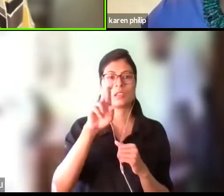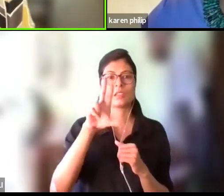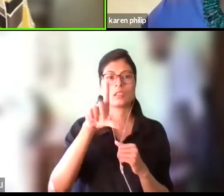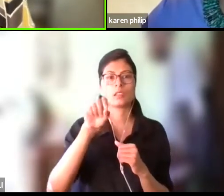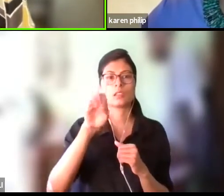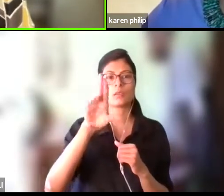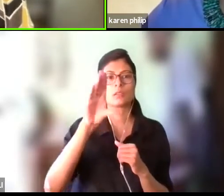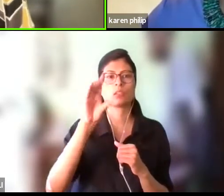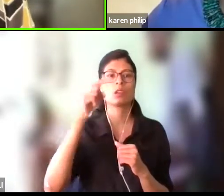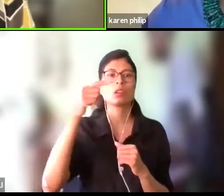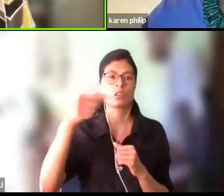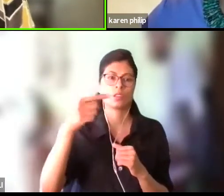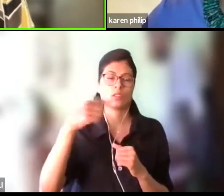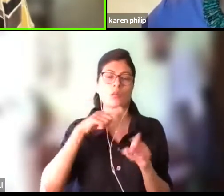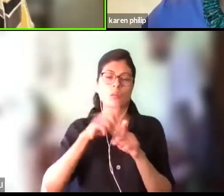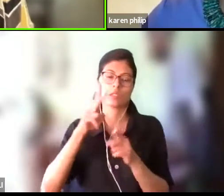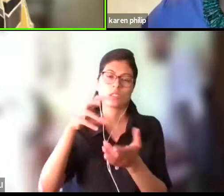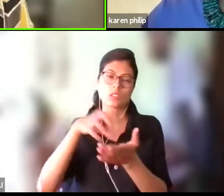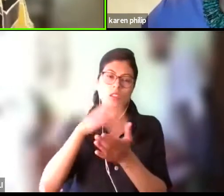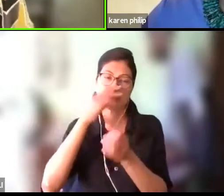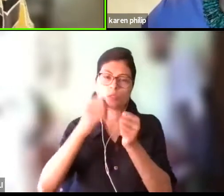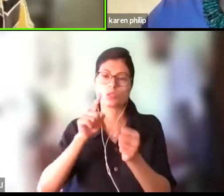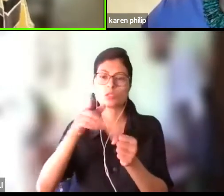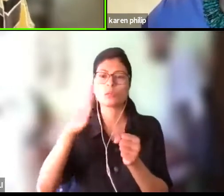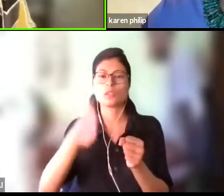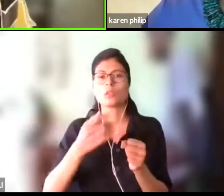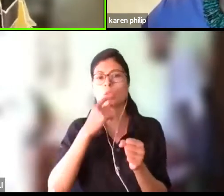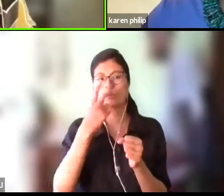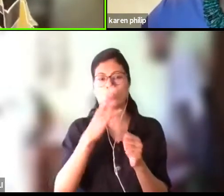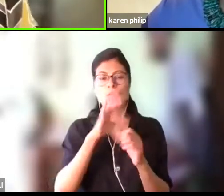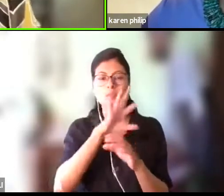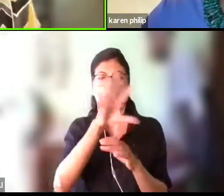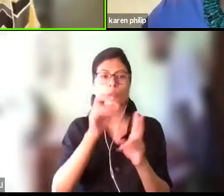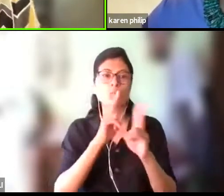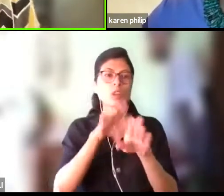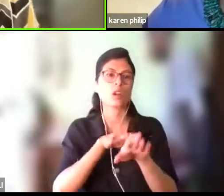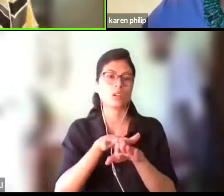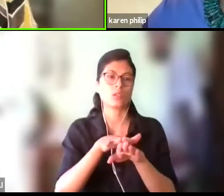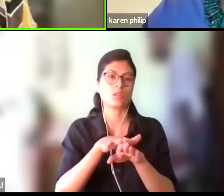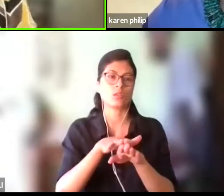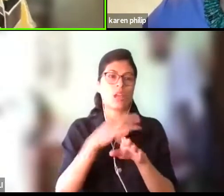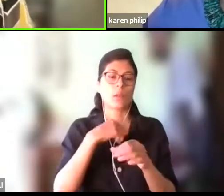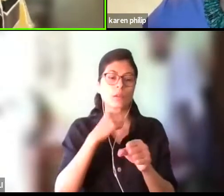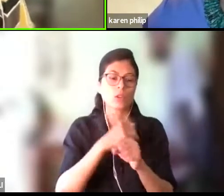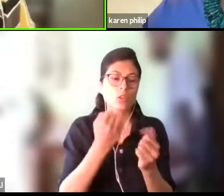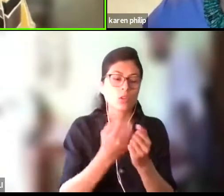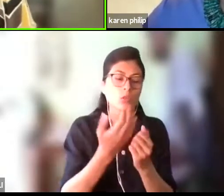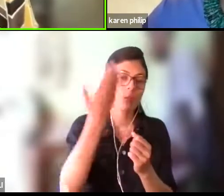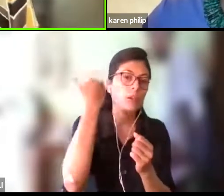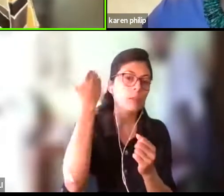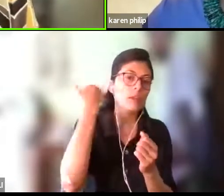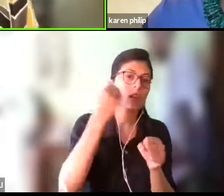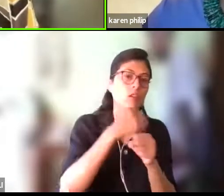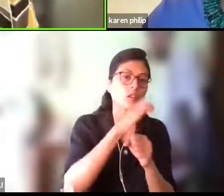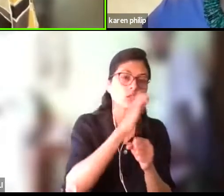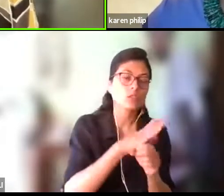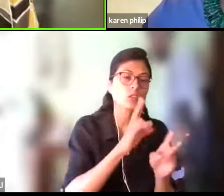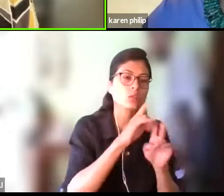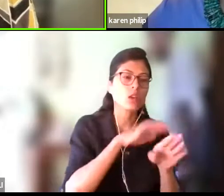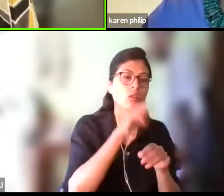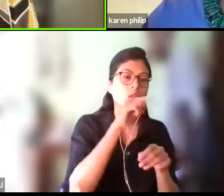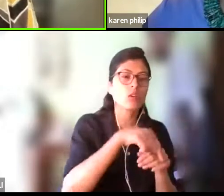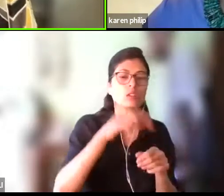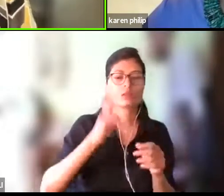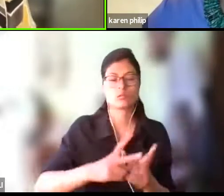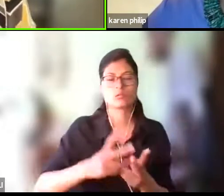can identify with all that you've mentioned, the ideas that, you know, things that we used to do then to be able to, you know, reduce some of the impacts or mitigate